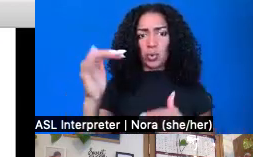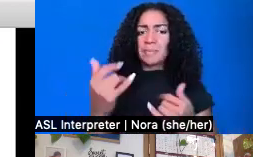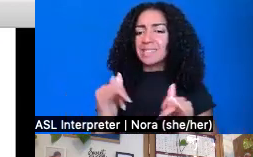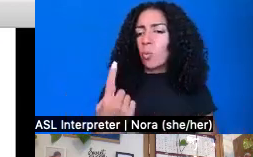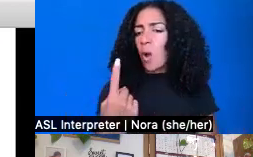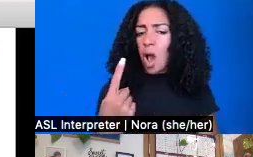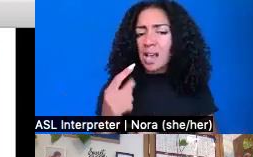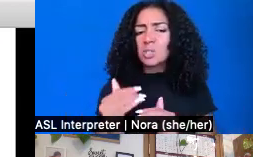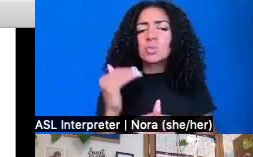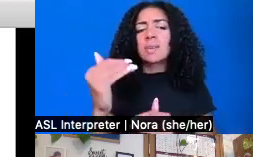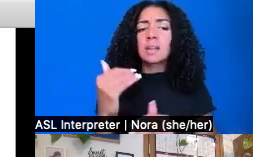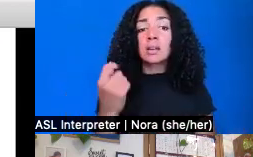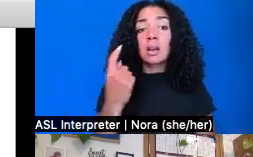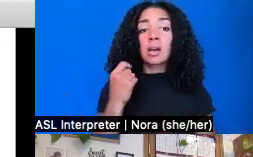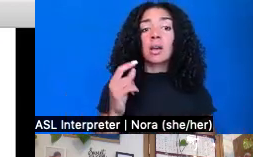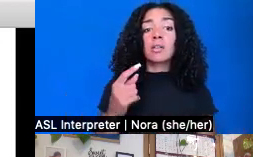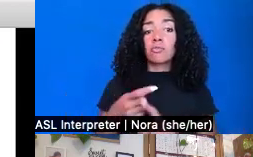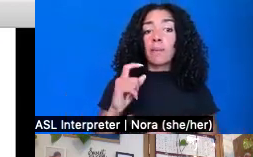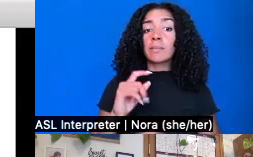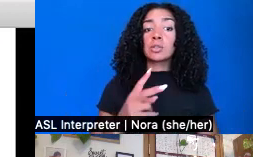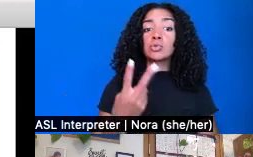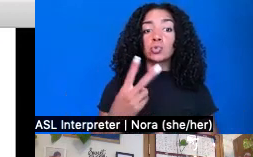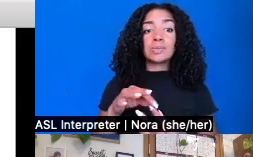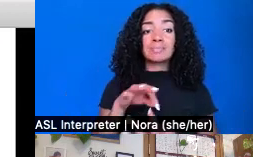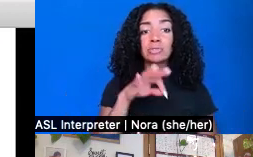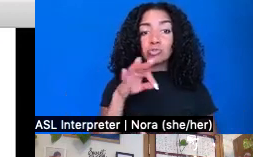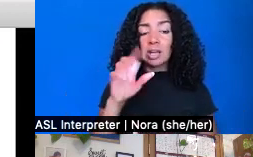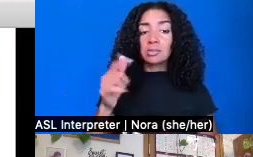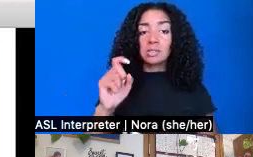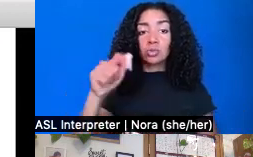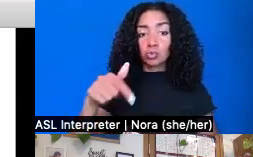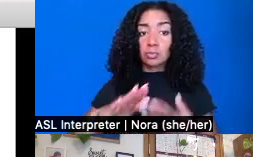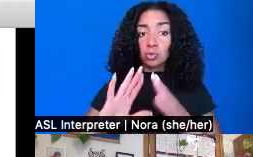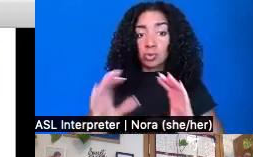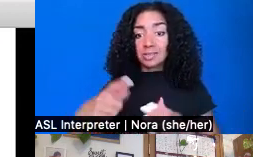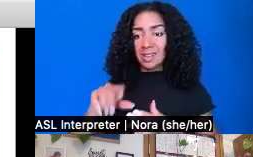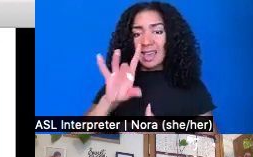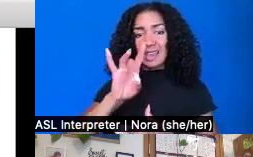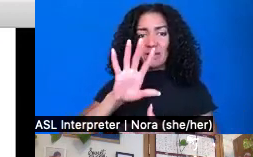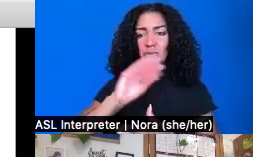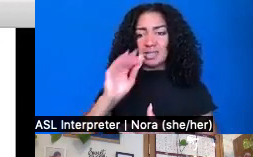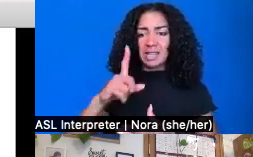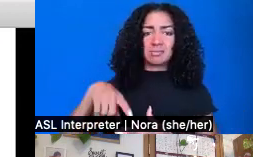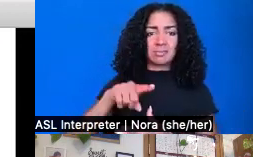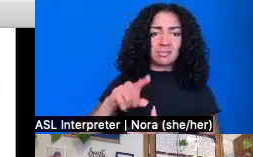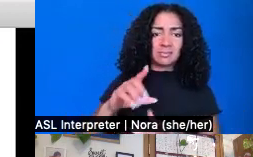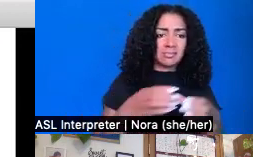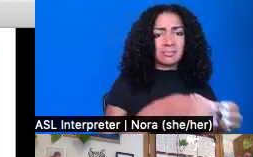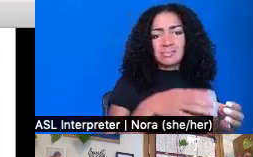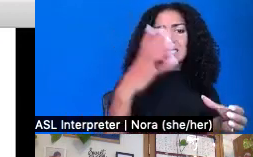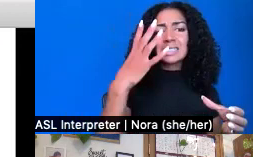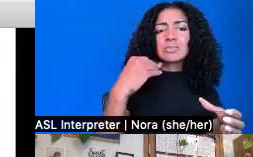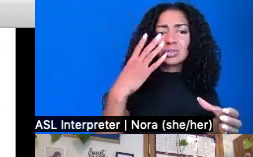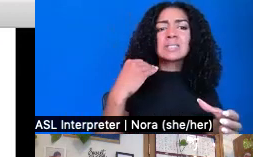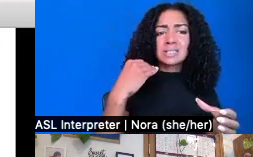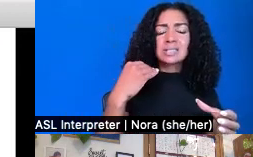experienced sexual assault. So if you line up 100 two-spirit folks, 85 of them